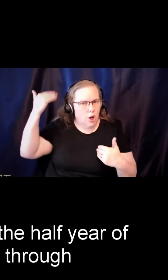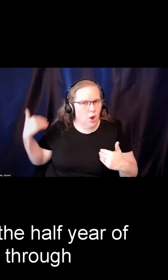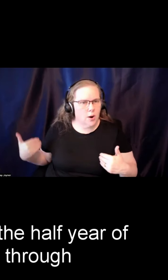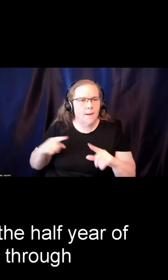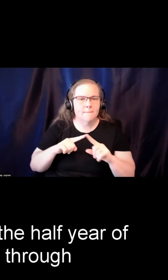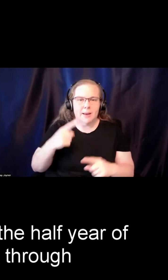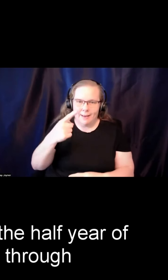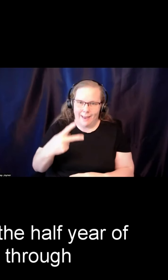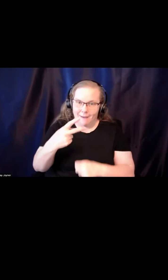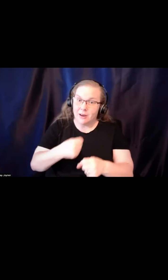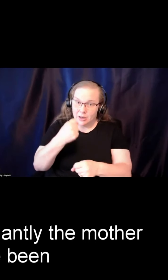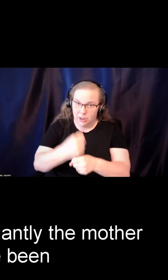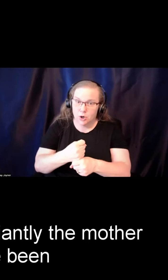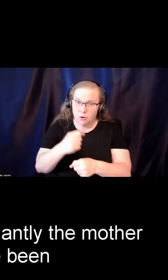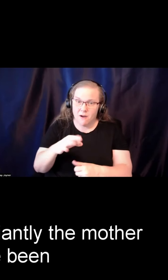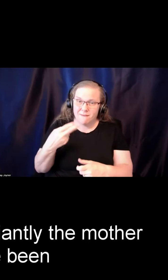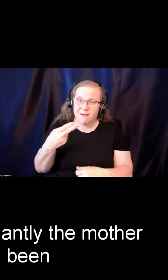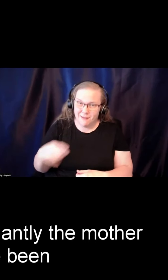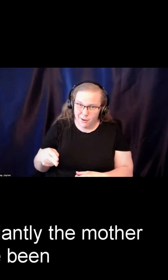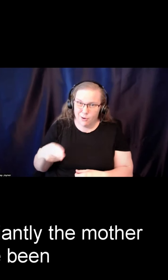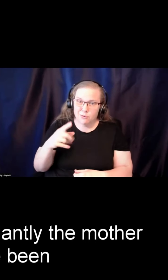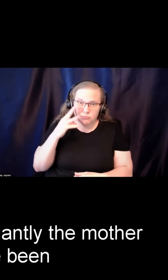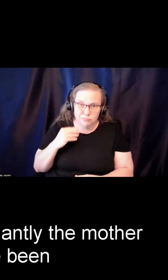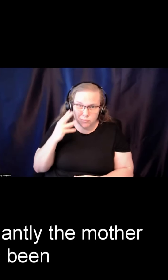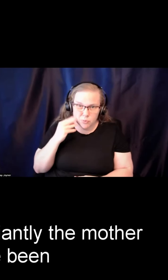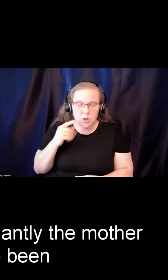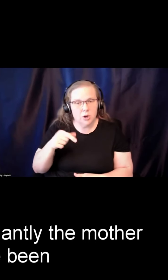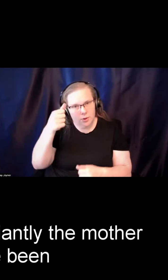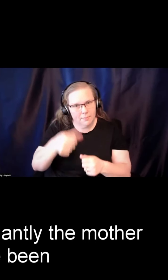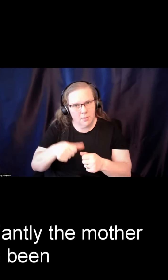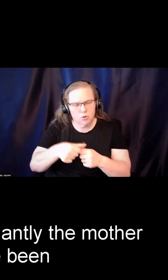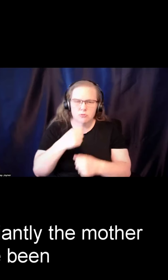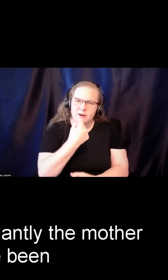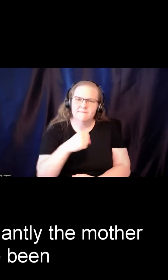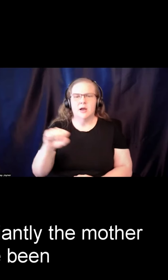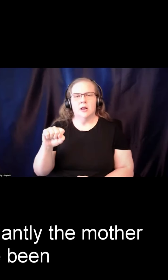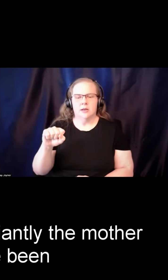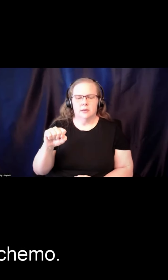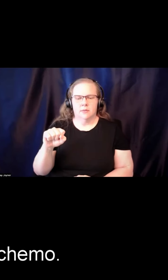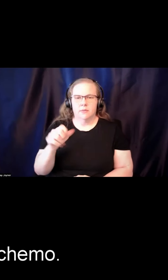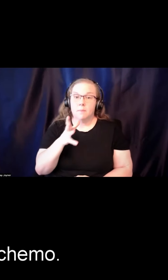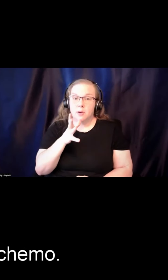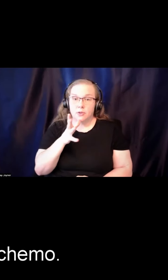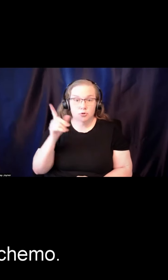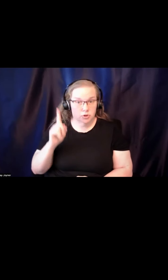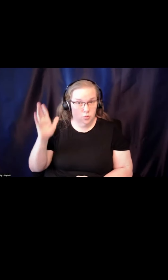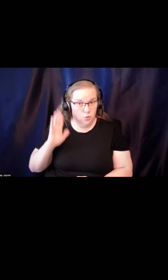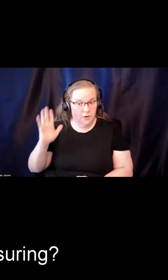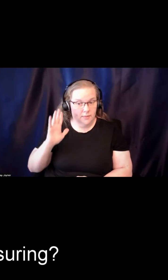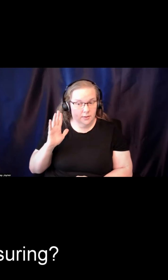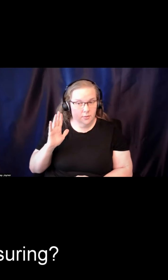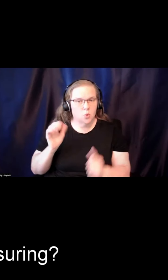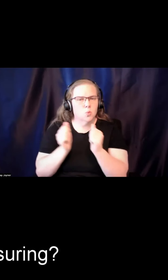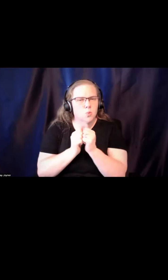of hell she went through. Or he remembers, defiantly, the mother she'd have been without the chemo.